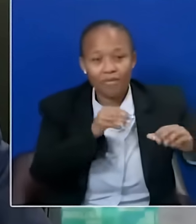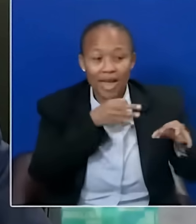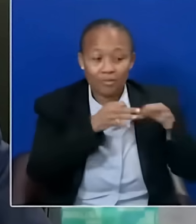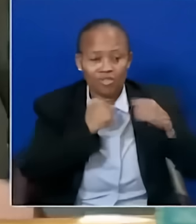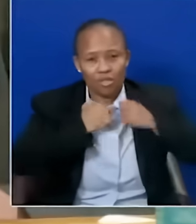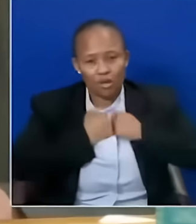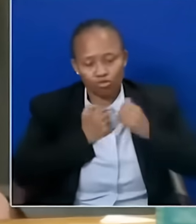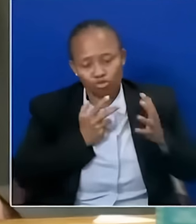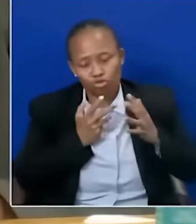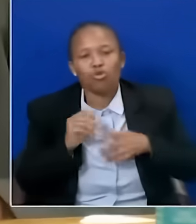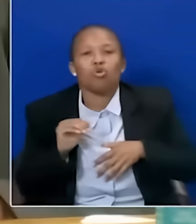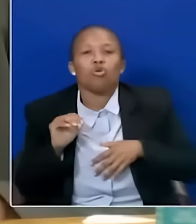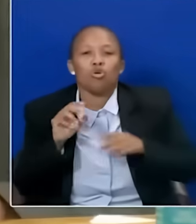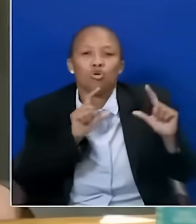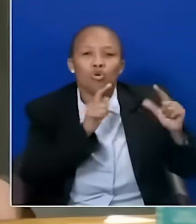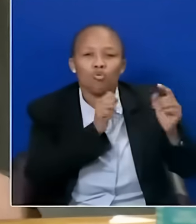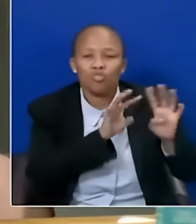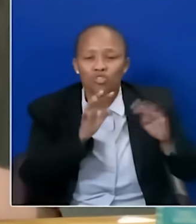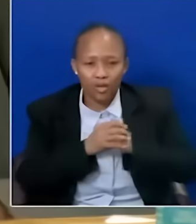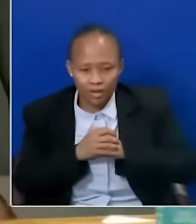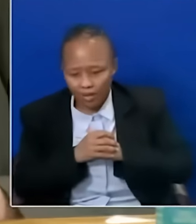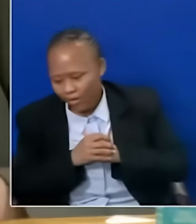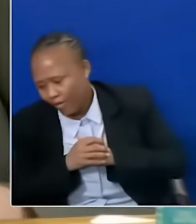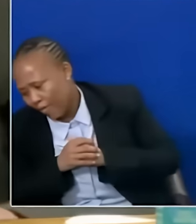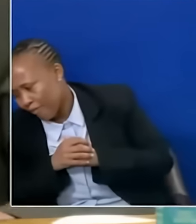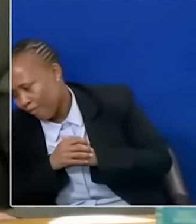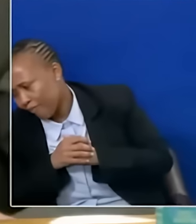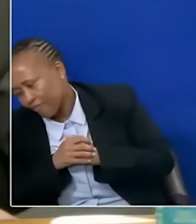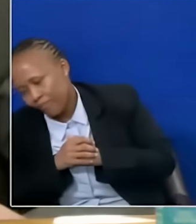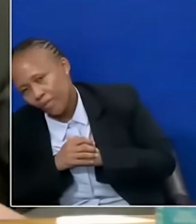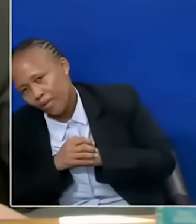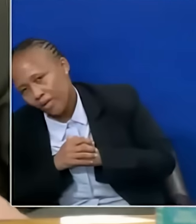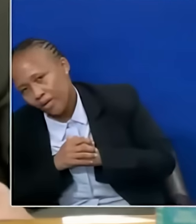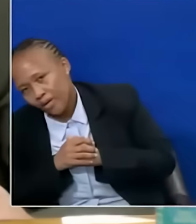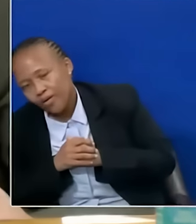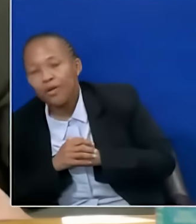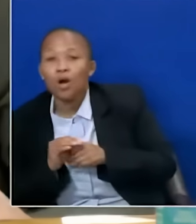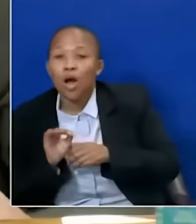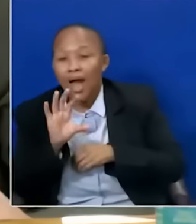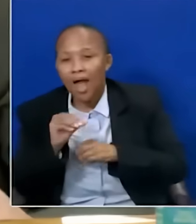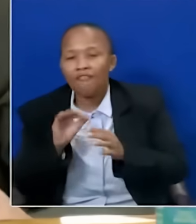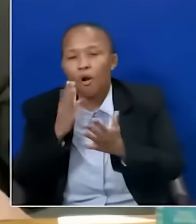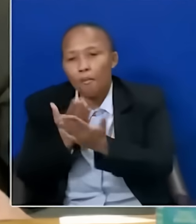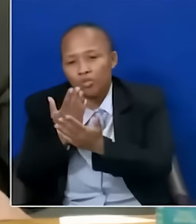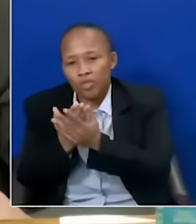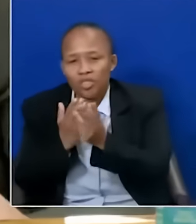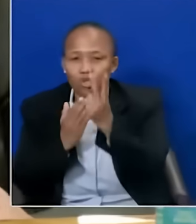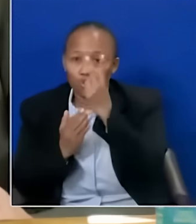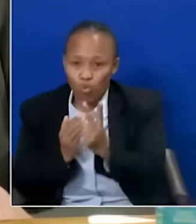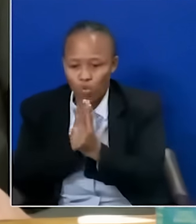It seems to me there are two possibilities. The one possibility is it was a sloppy